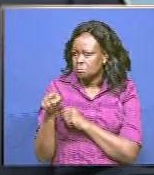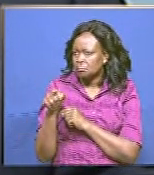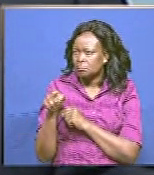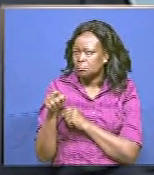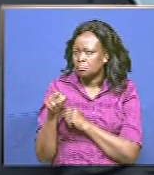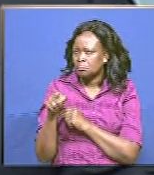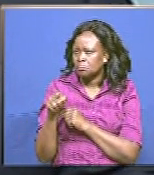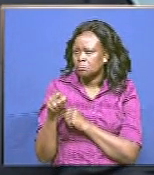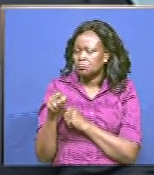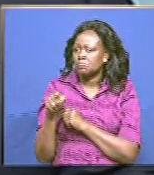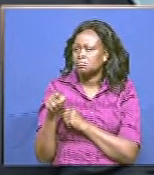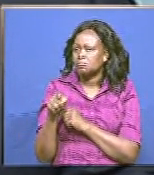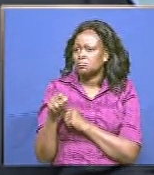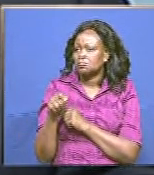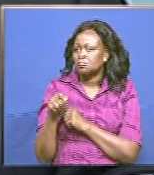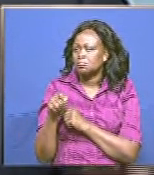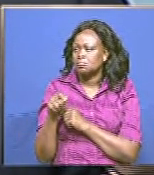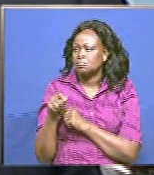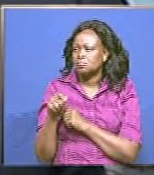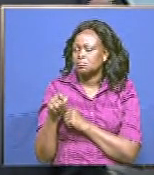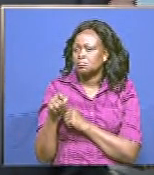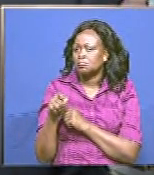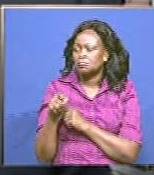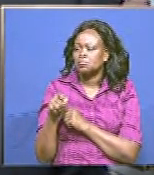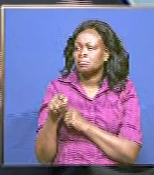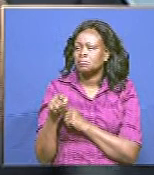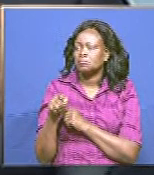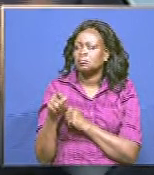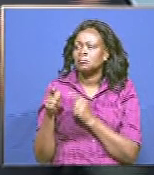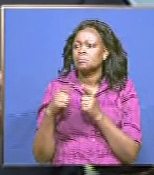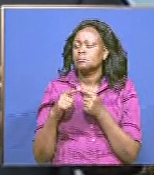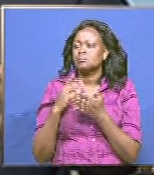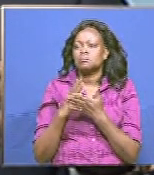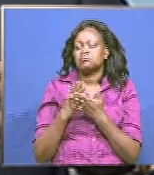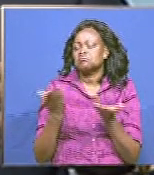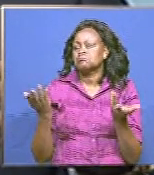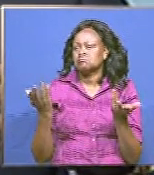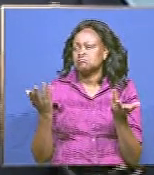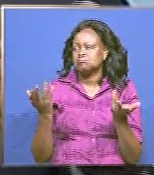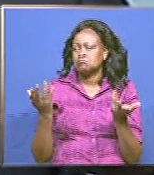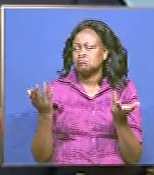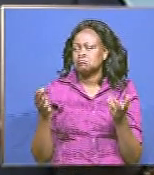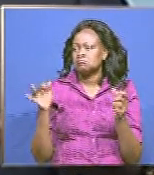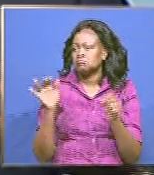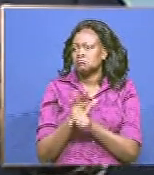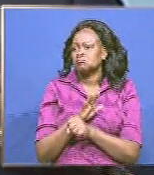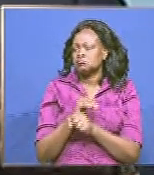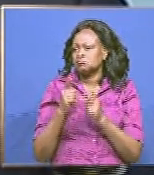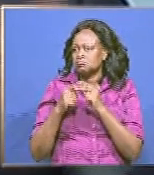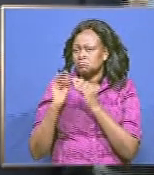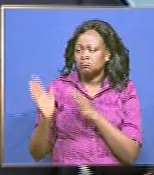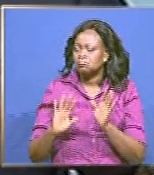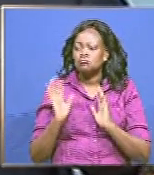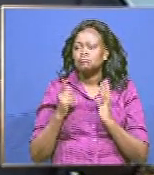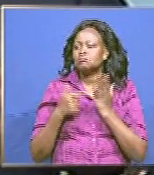Chara. And Chara. And although we have not gone fully to do the spatial planning, it's a bit